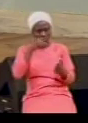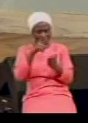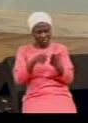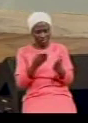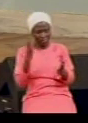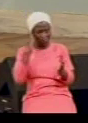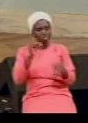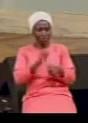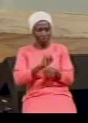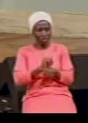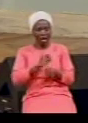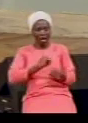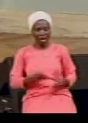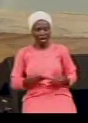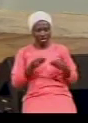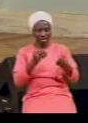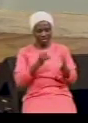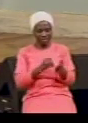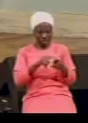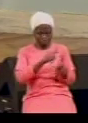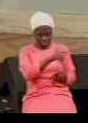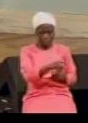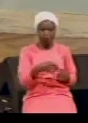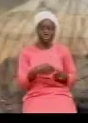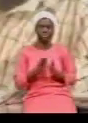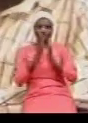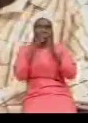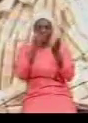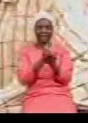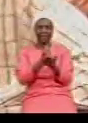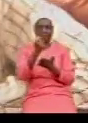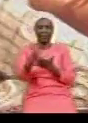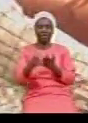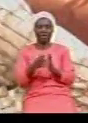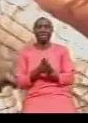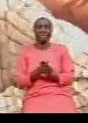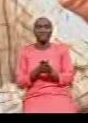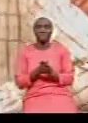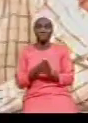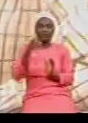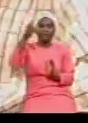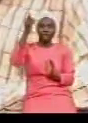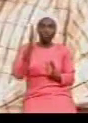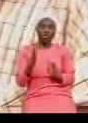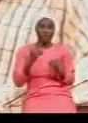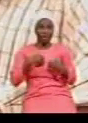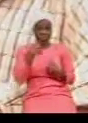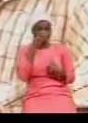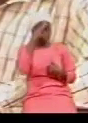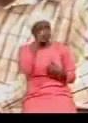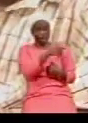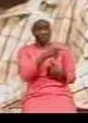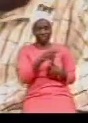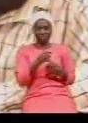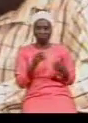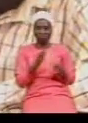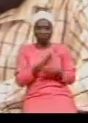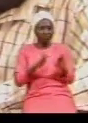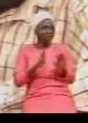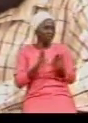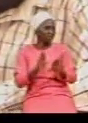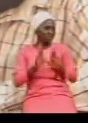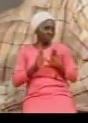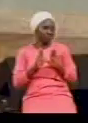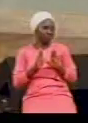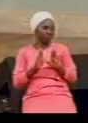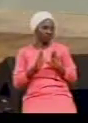you. And he hear your amen. God had told him, fear not. And now he gave it to